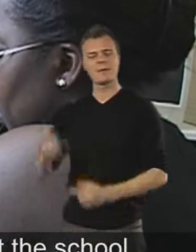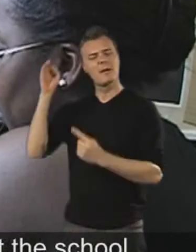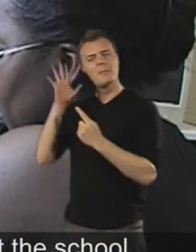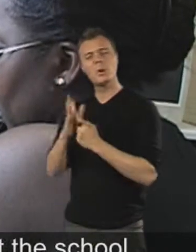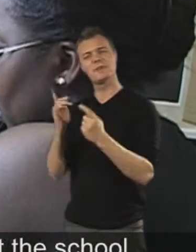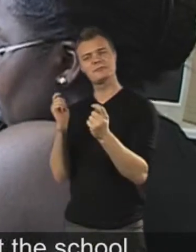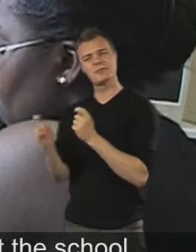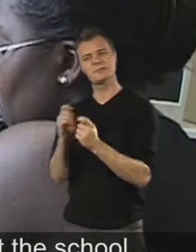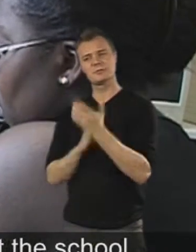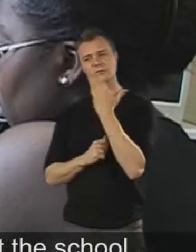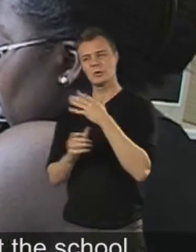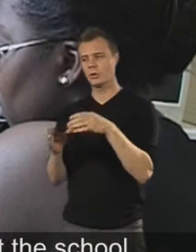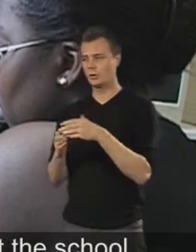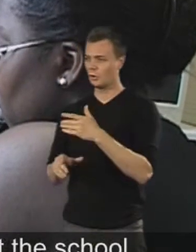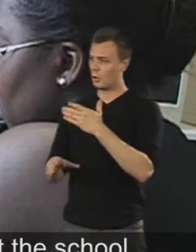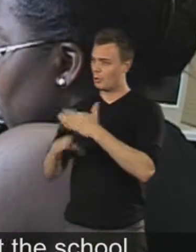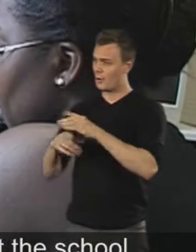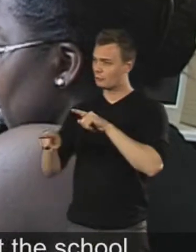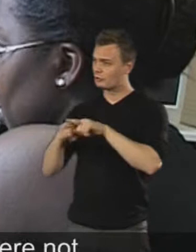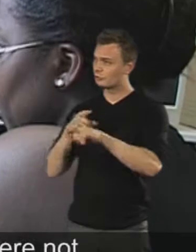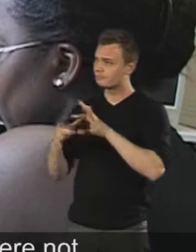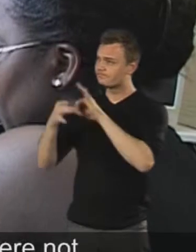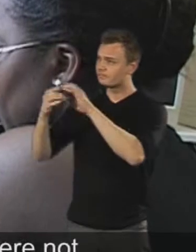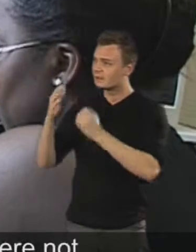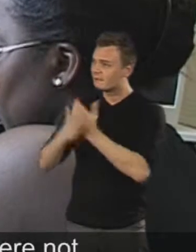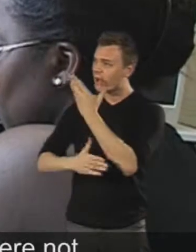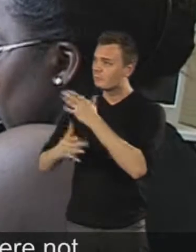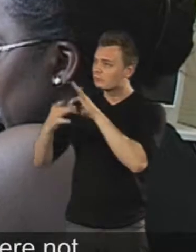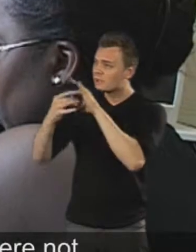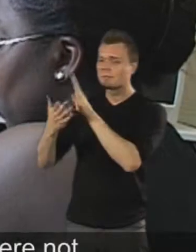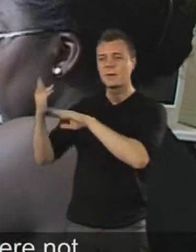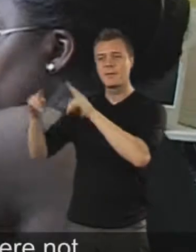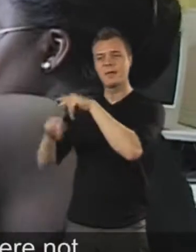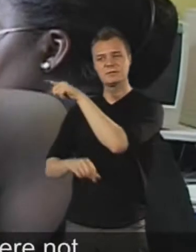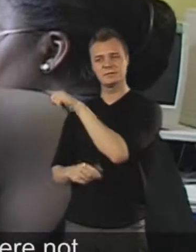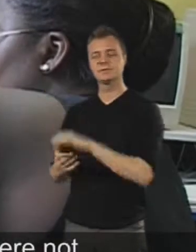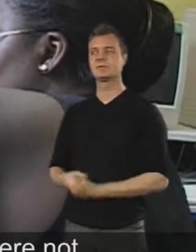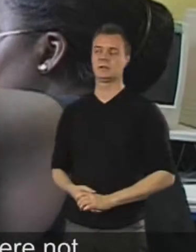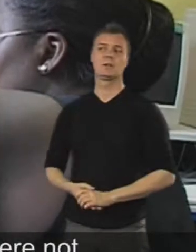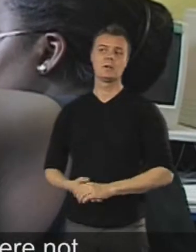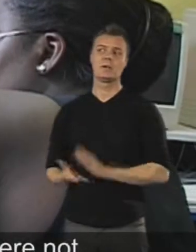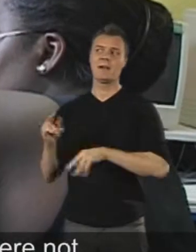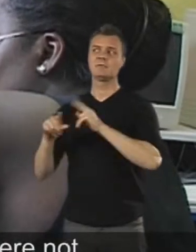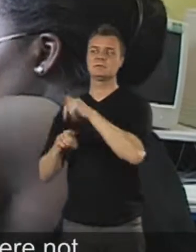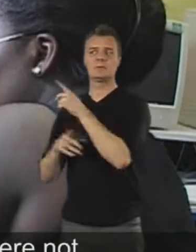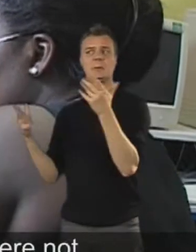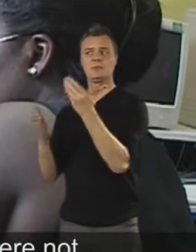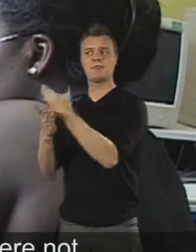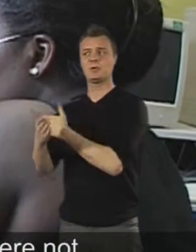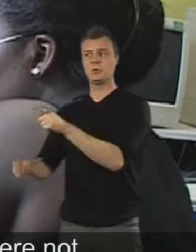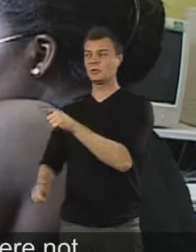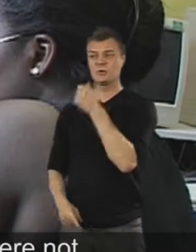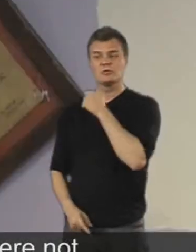work to develop relationships with parents. They were a huge resource that was not